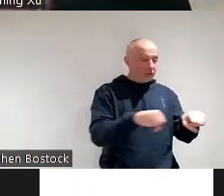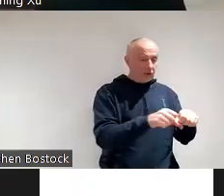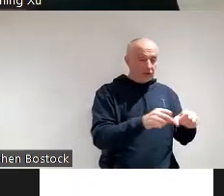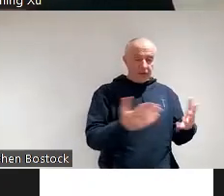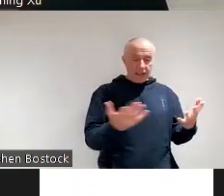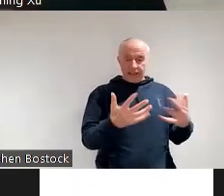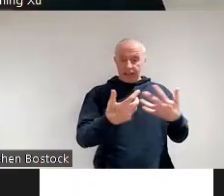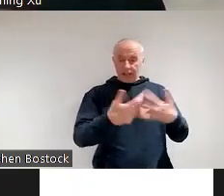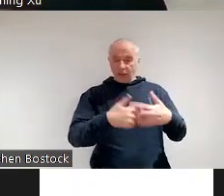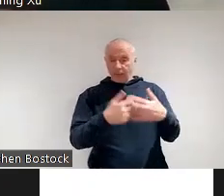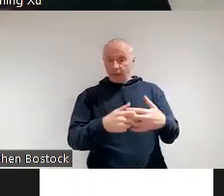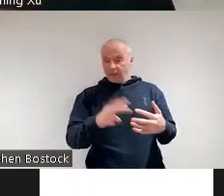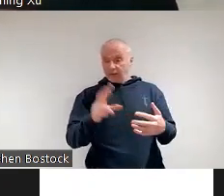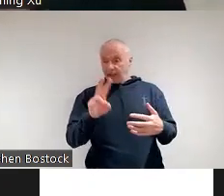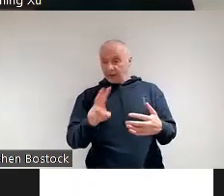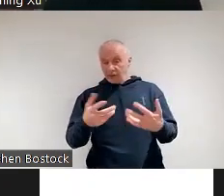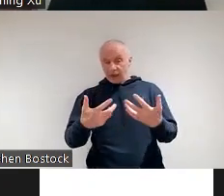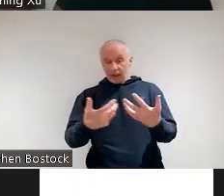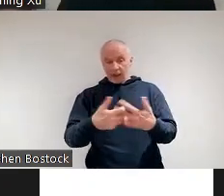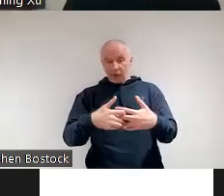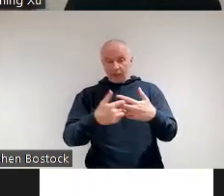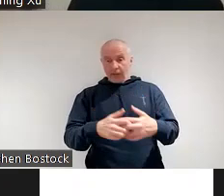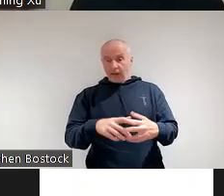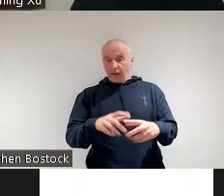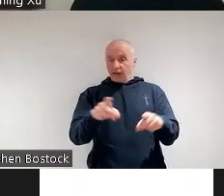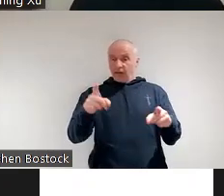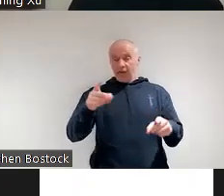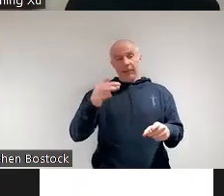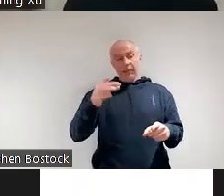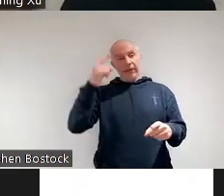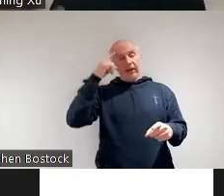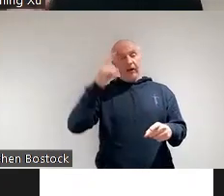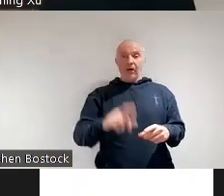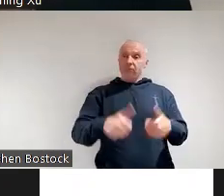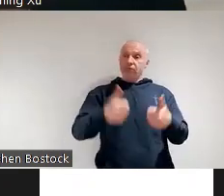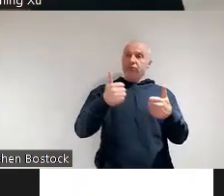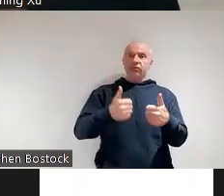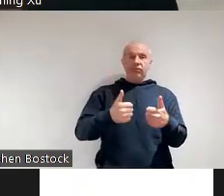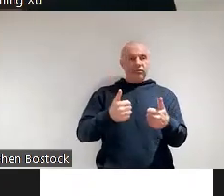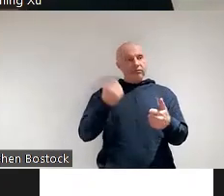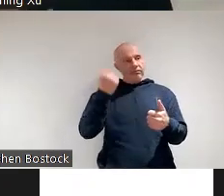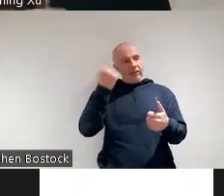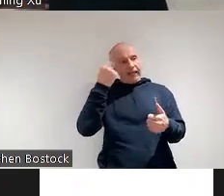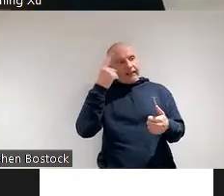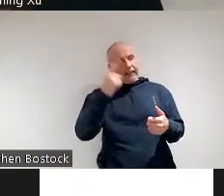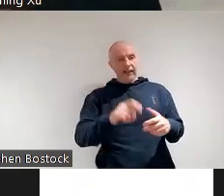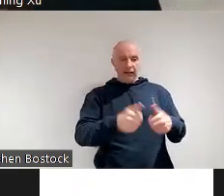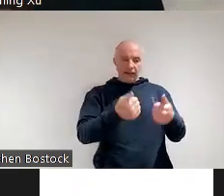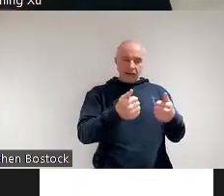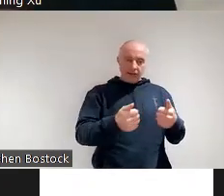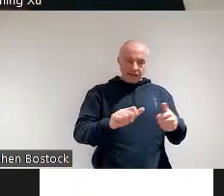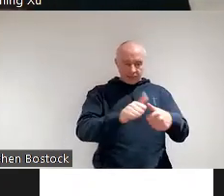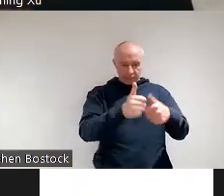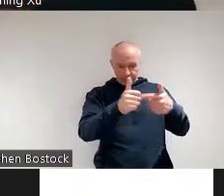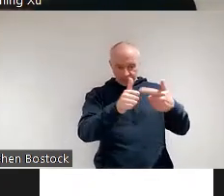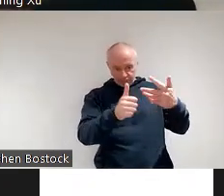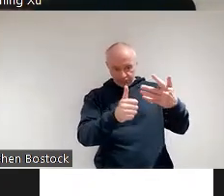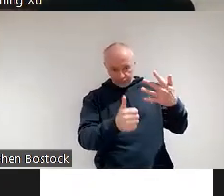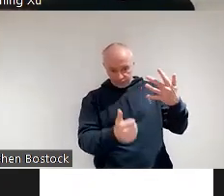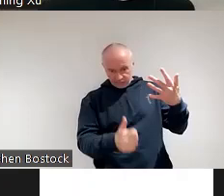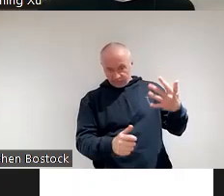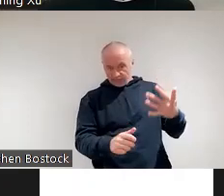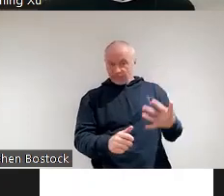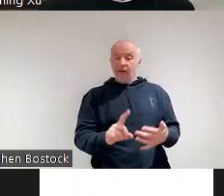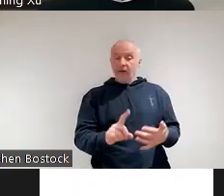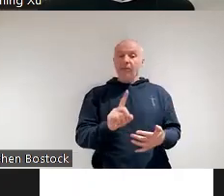anything, electrical equipment, you may think that you have come up with a very, very good design with all the good features, very good performance. However,